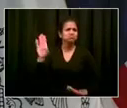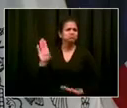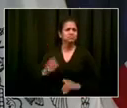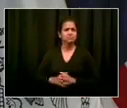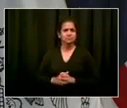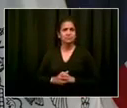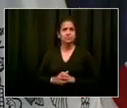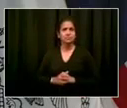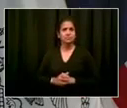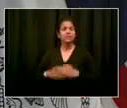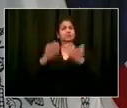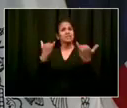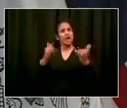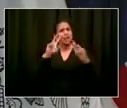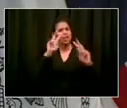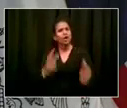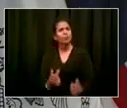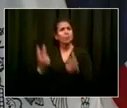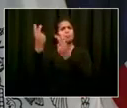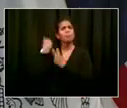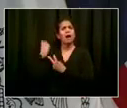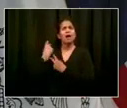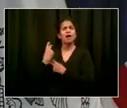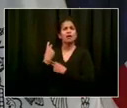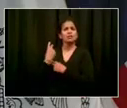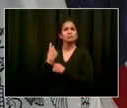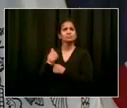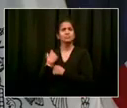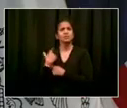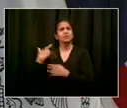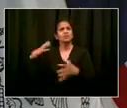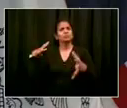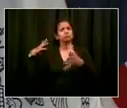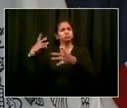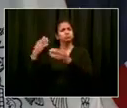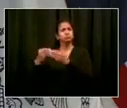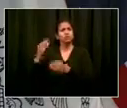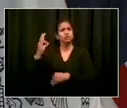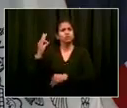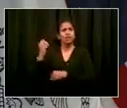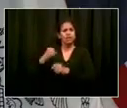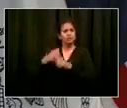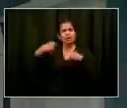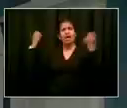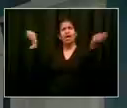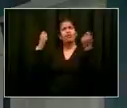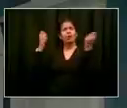and today a new generation of heroes is bringing this city forward. Thank you.